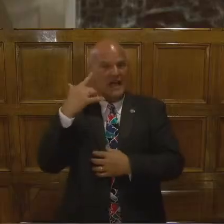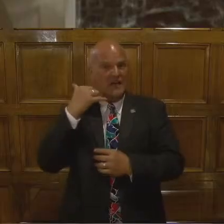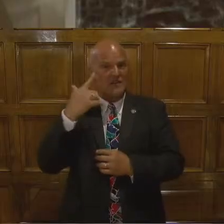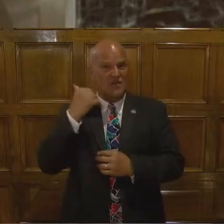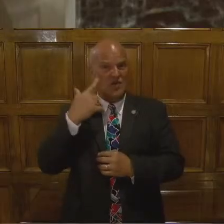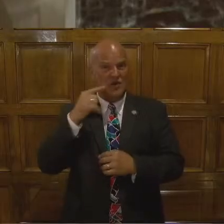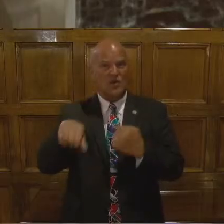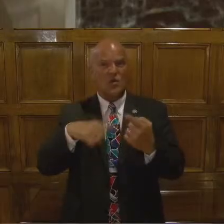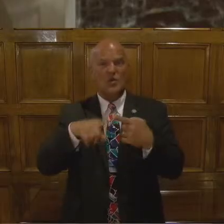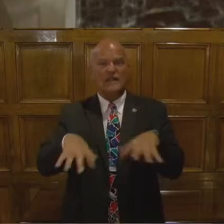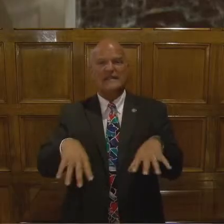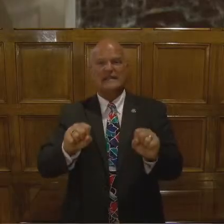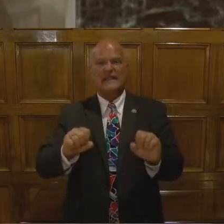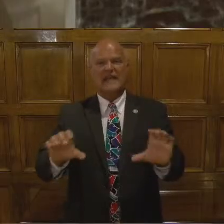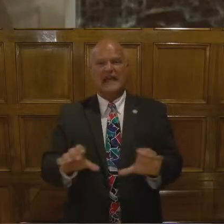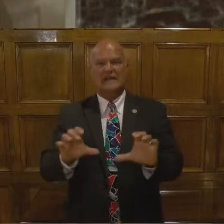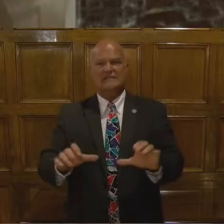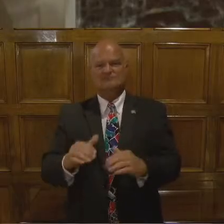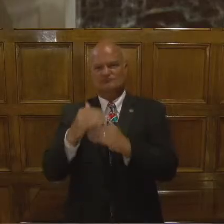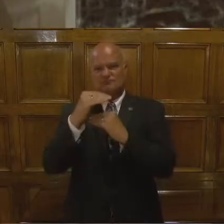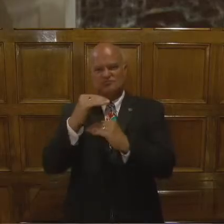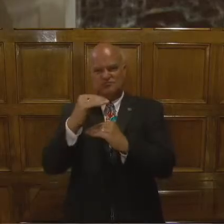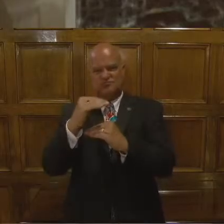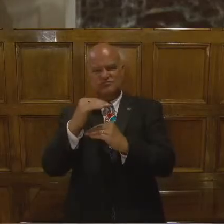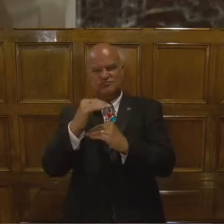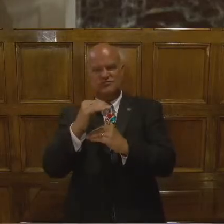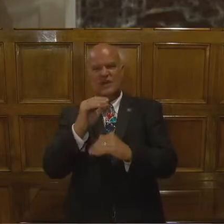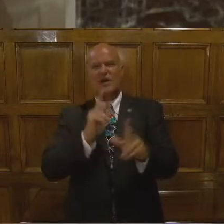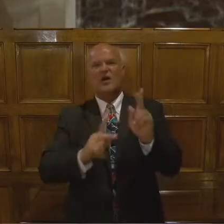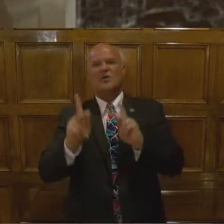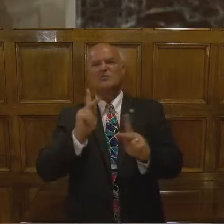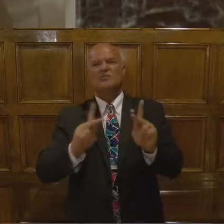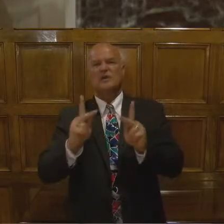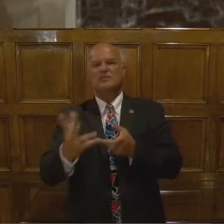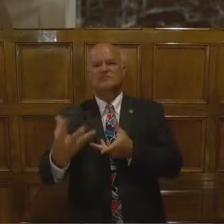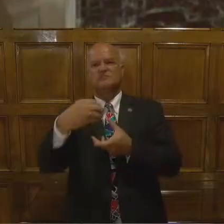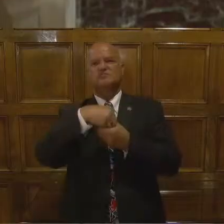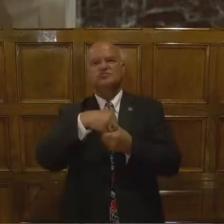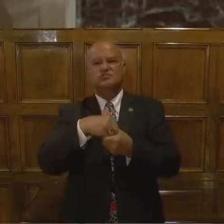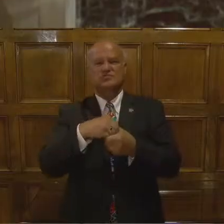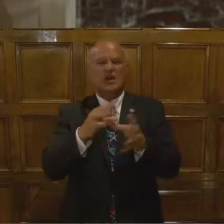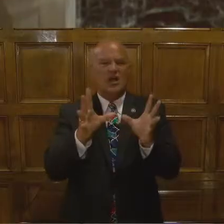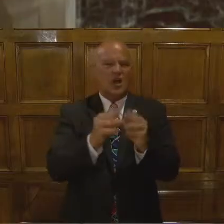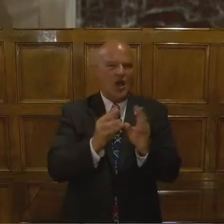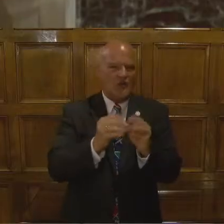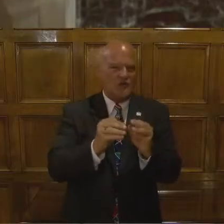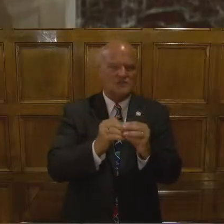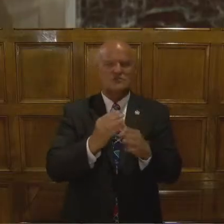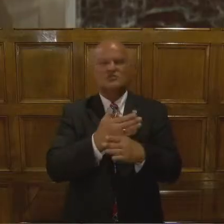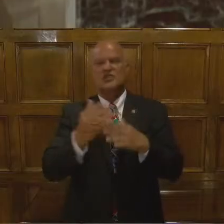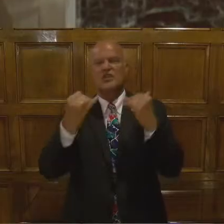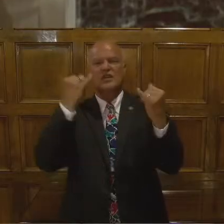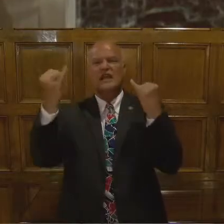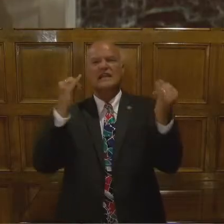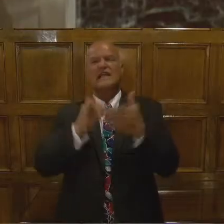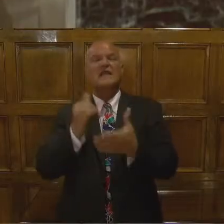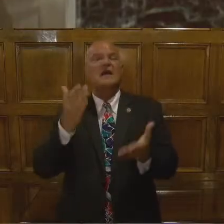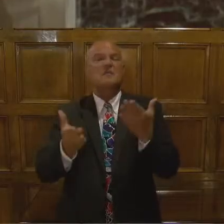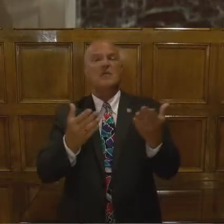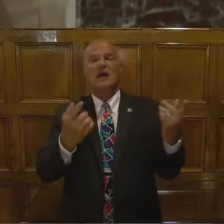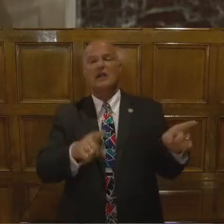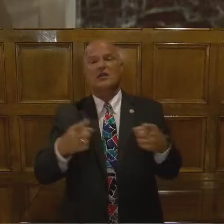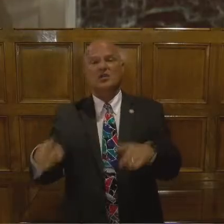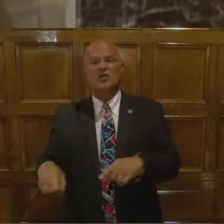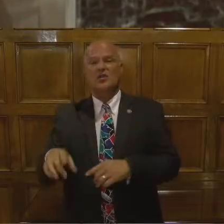they take that kind of action and restricting their participation in conferences or sharing ideas that might occur